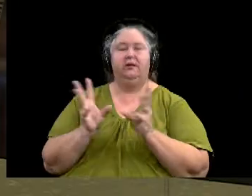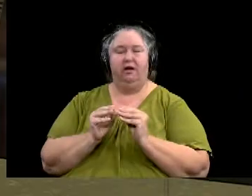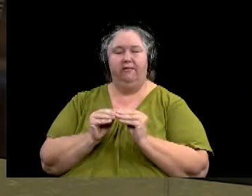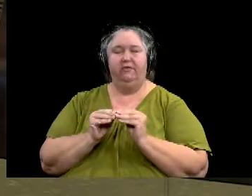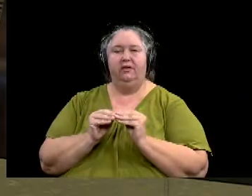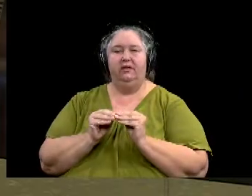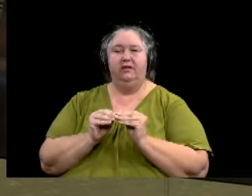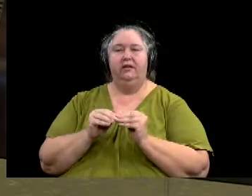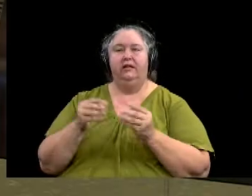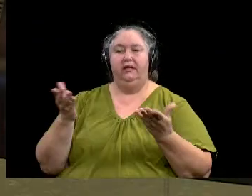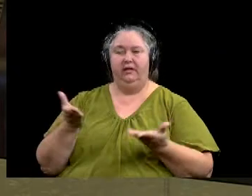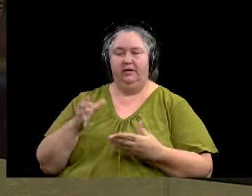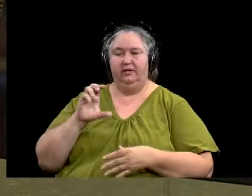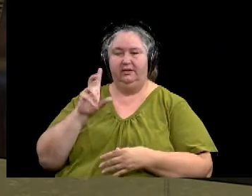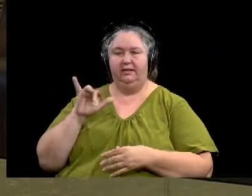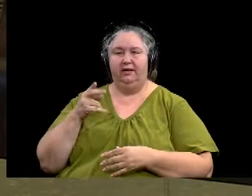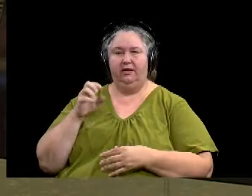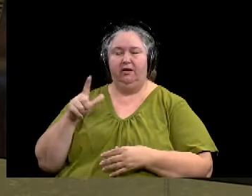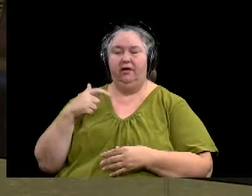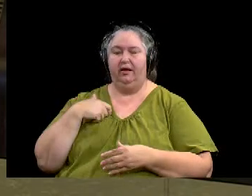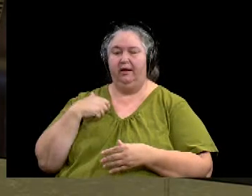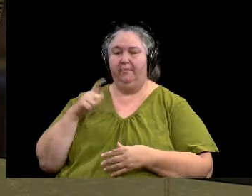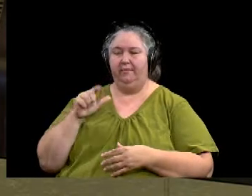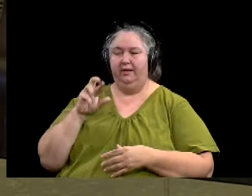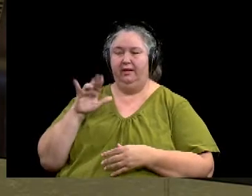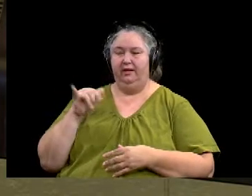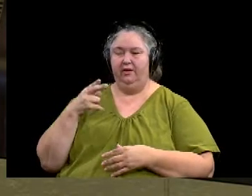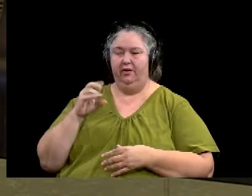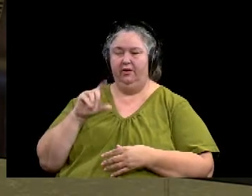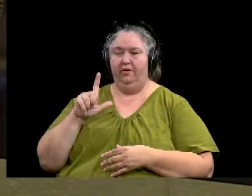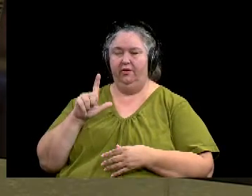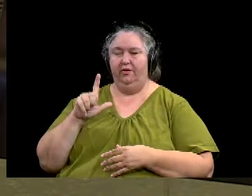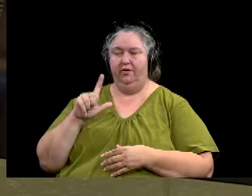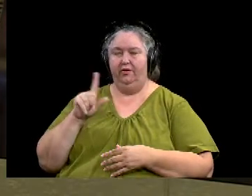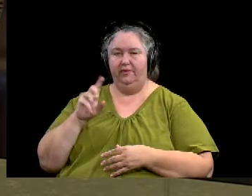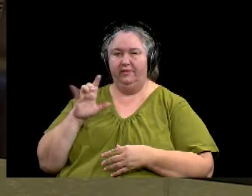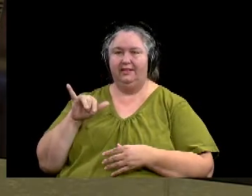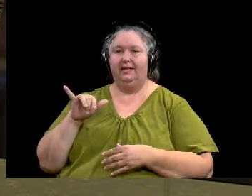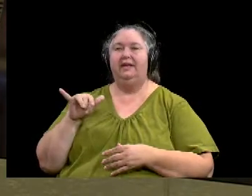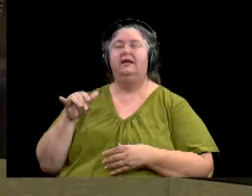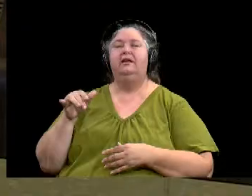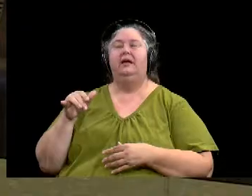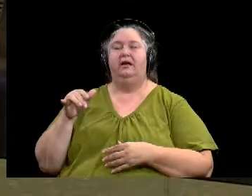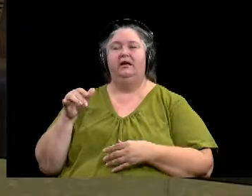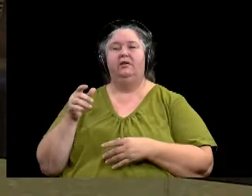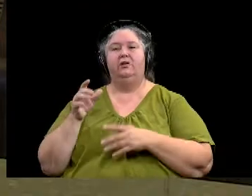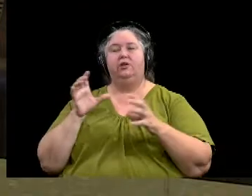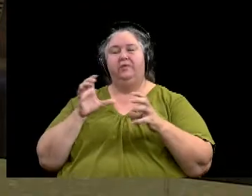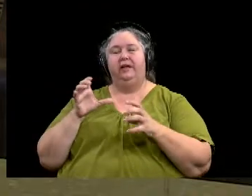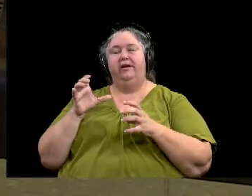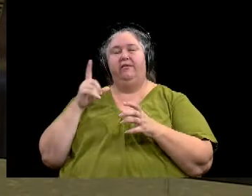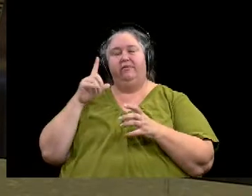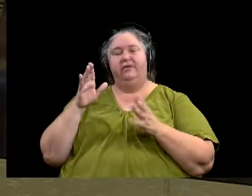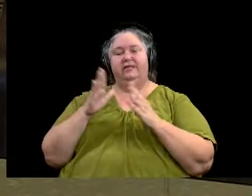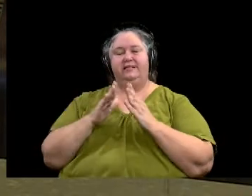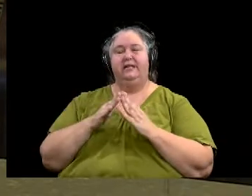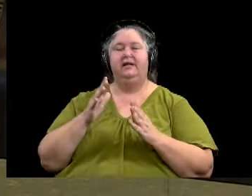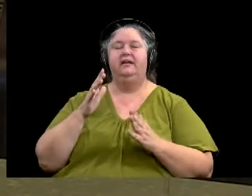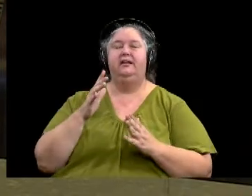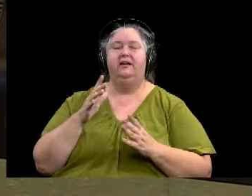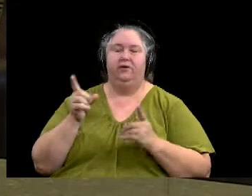Information and Communication for the city. I'll be the moderator for this, and I want to welcome you to our weekly press conference. We